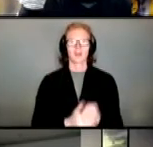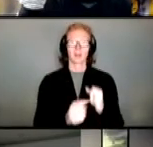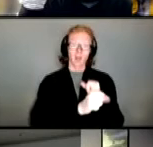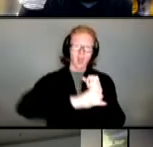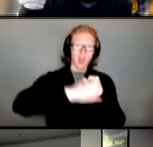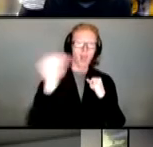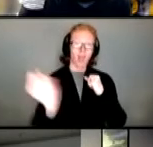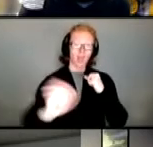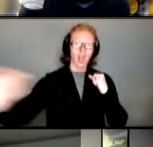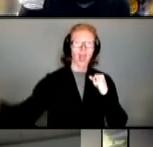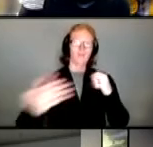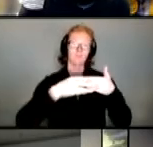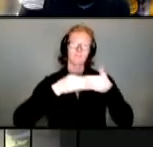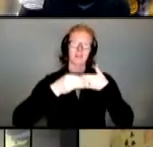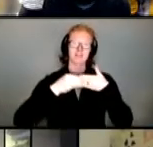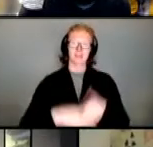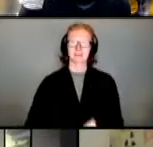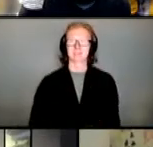flexible.